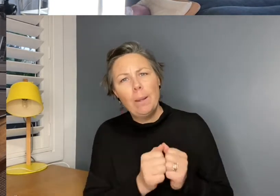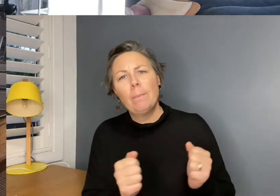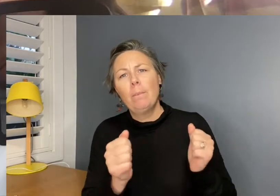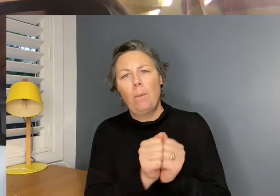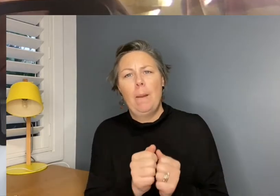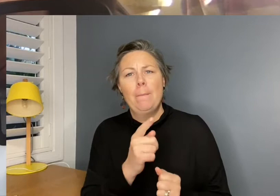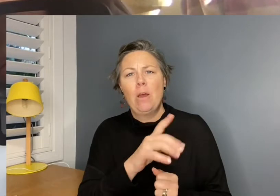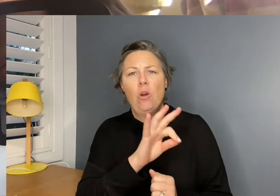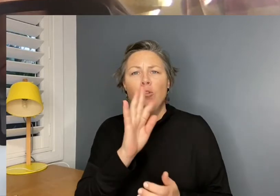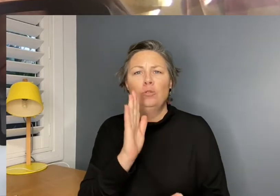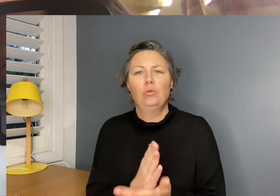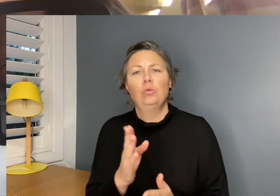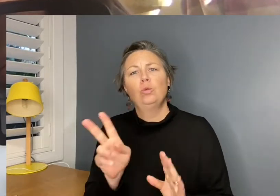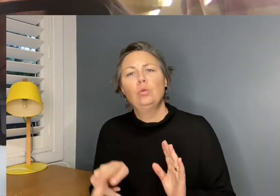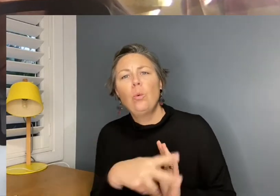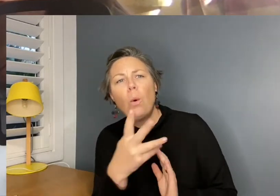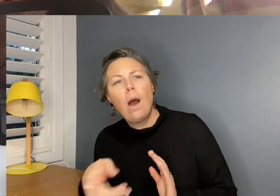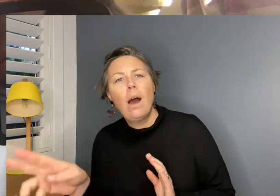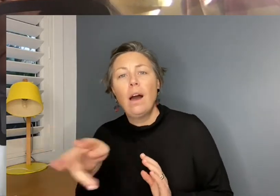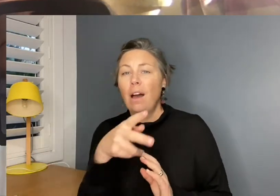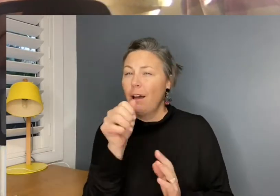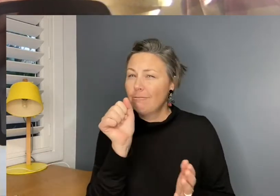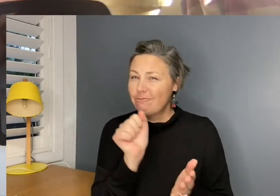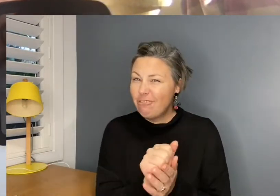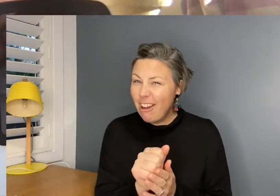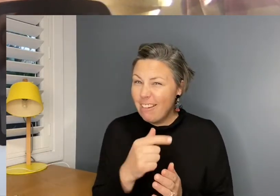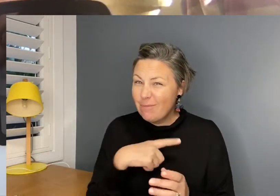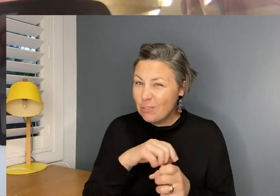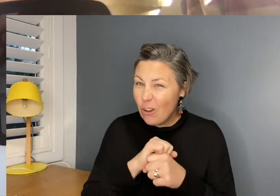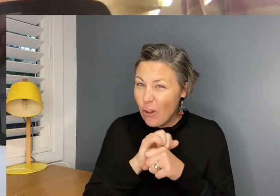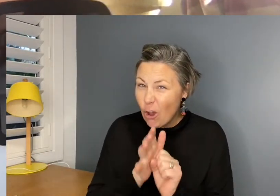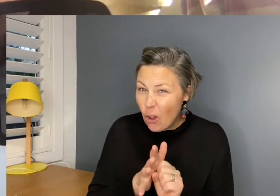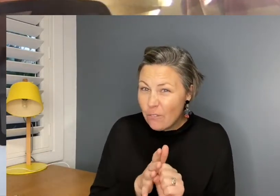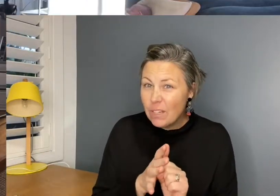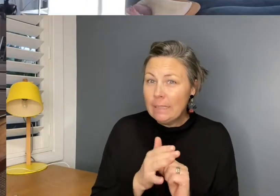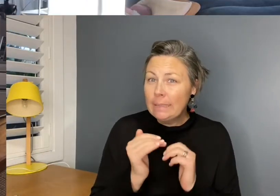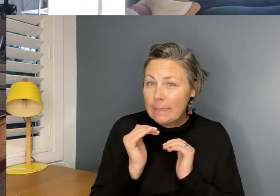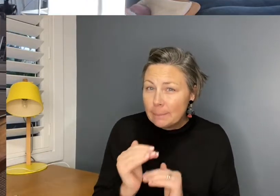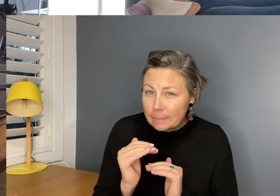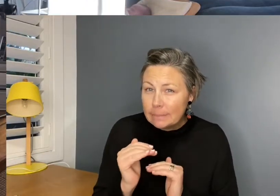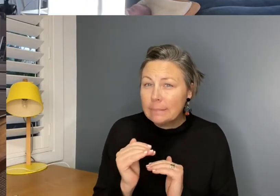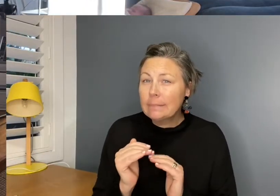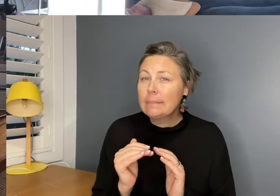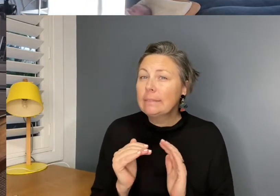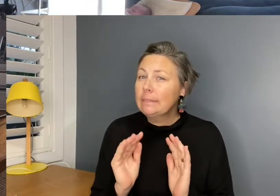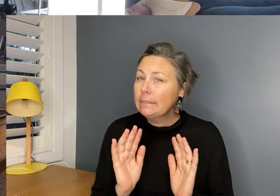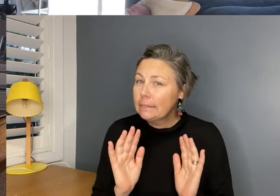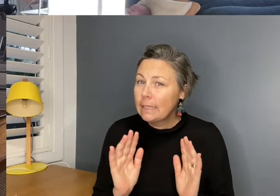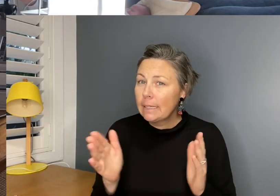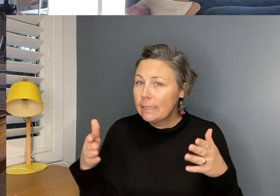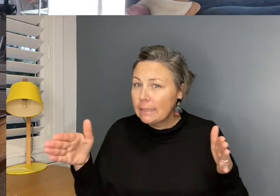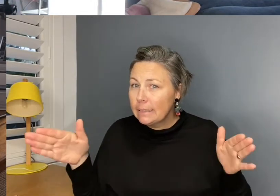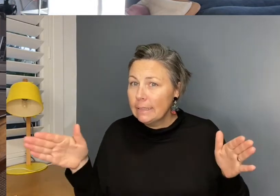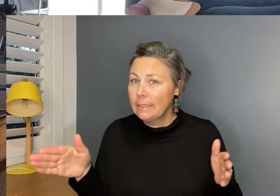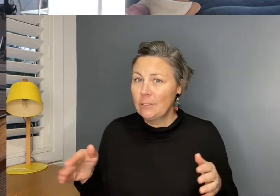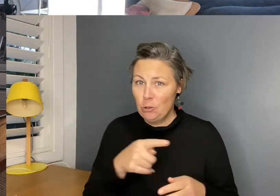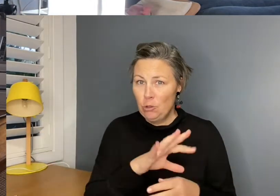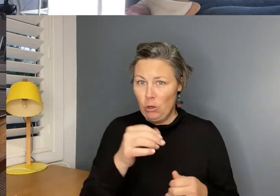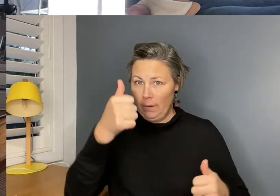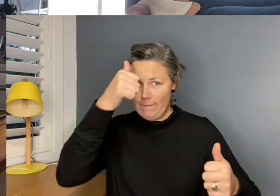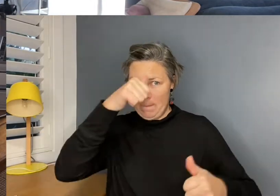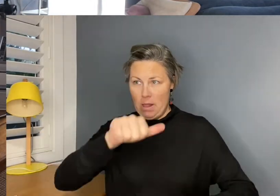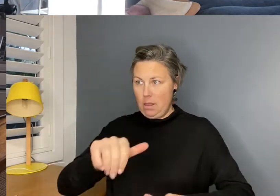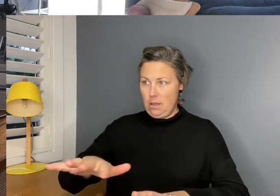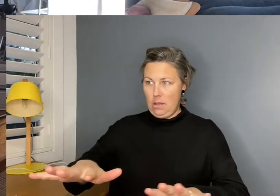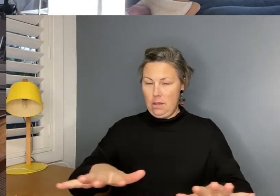the space. No, I'd never seen the birthing suites or anything. They were like, oh, you can do tours online. I'm like, who does that? And how does that help? Oh, like, and there's the toilet, and there's